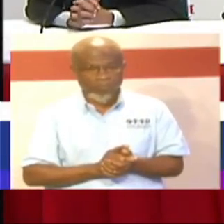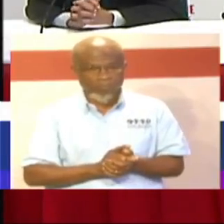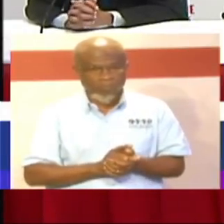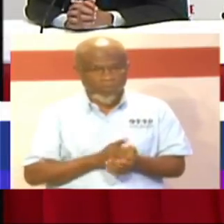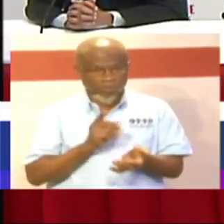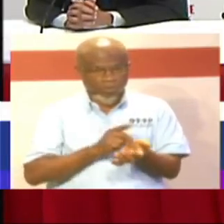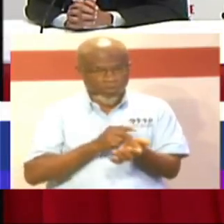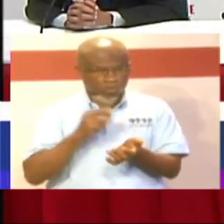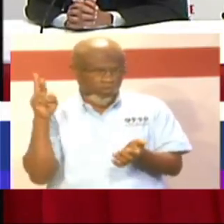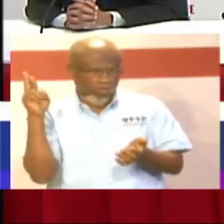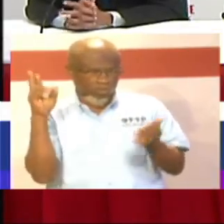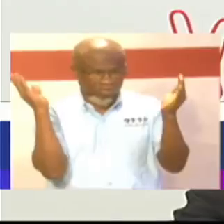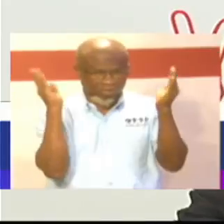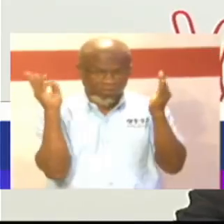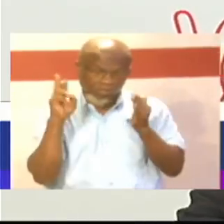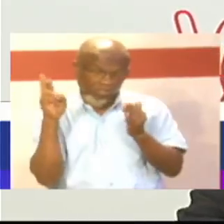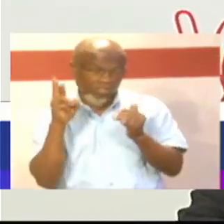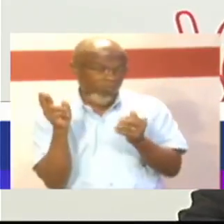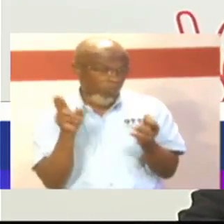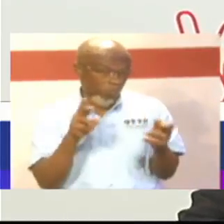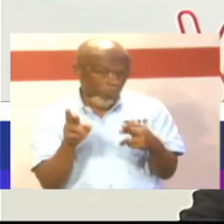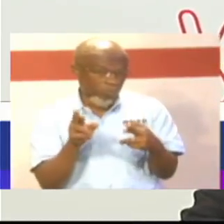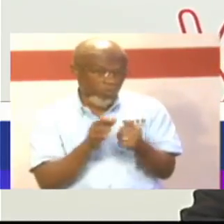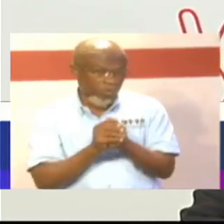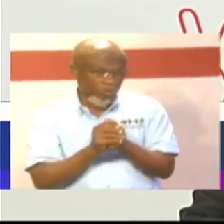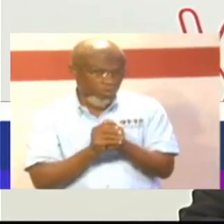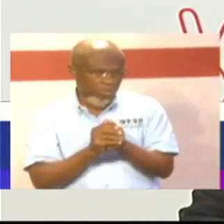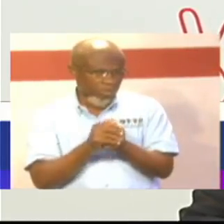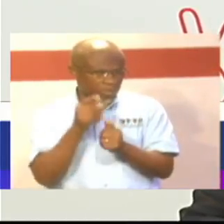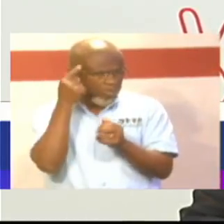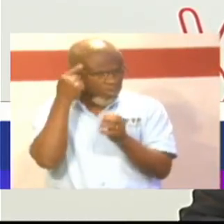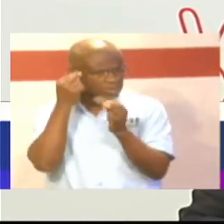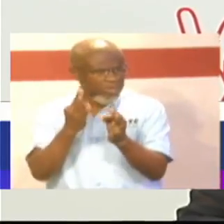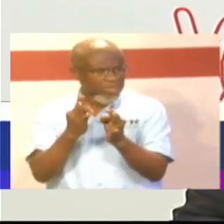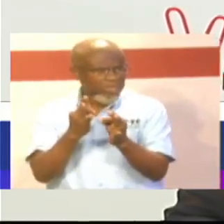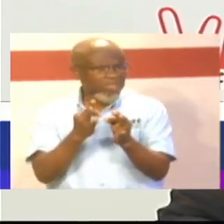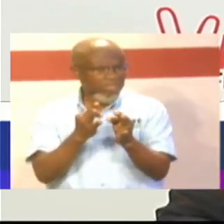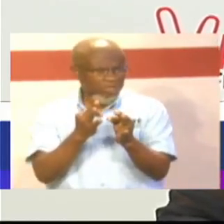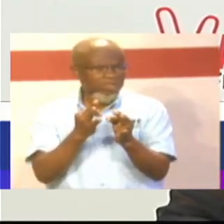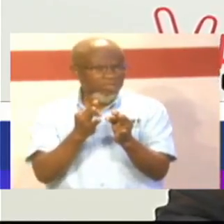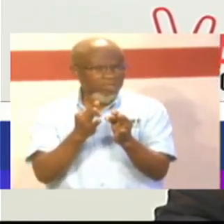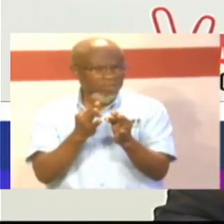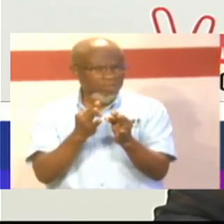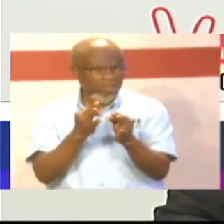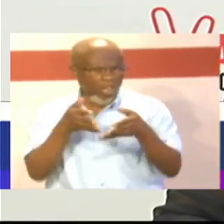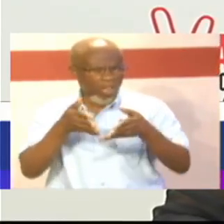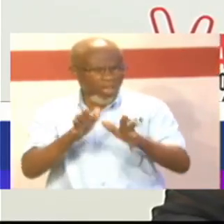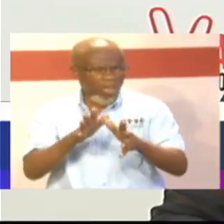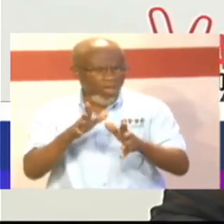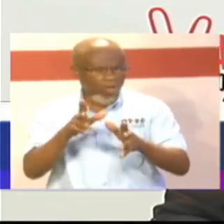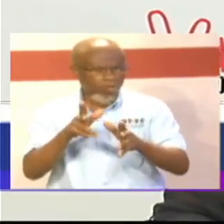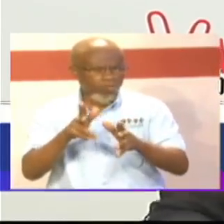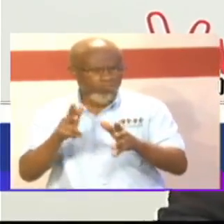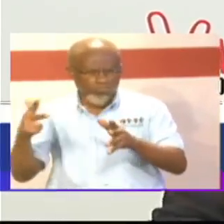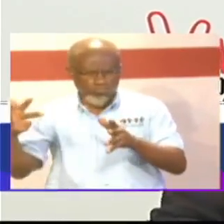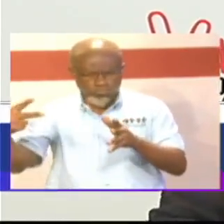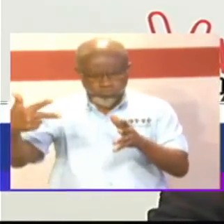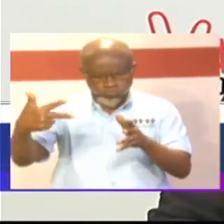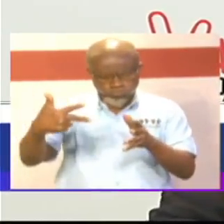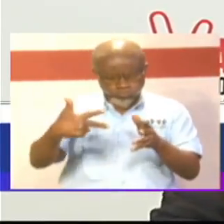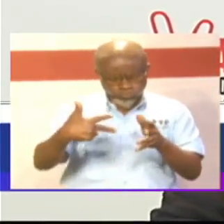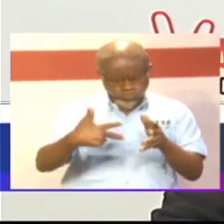Good morning and thank you, Prior. The decision regarding the re-entry of cruise ships